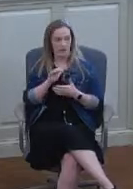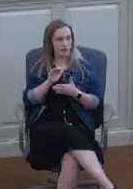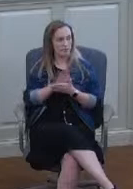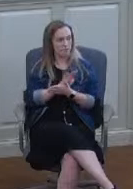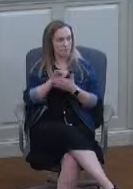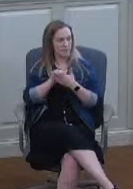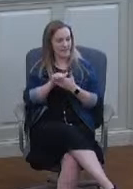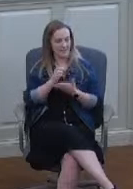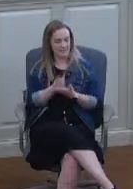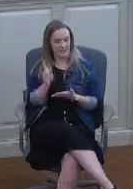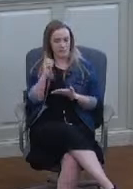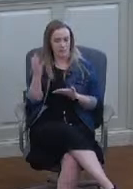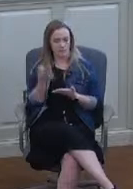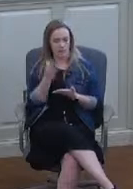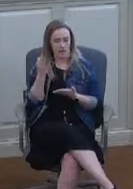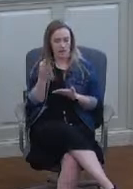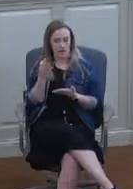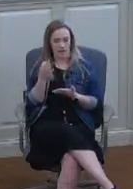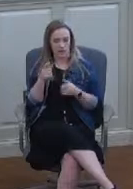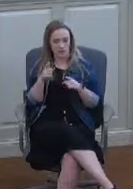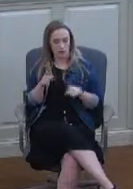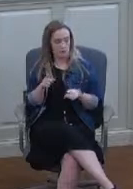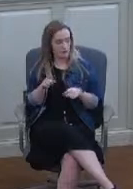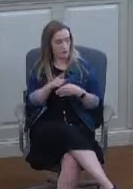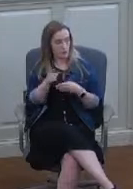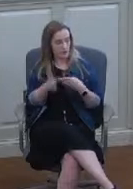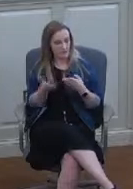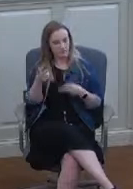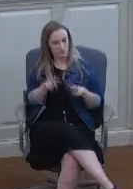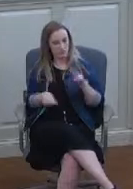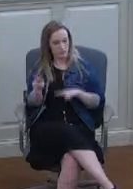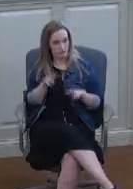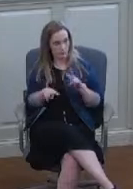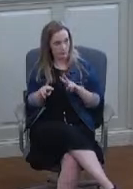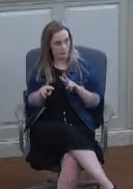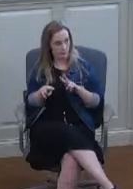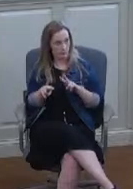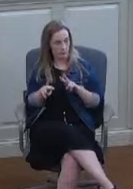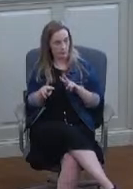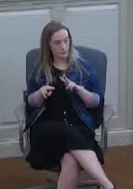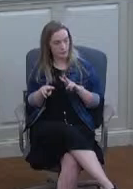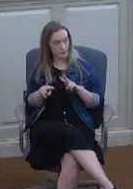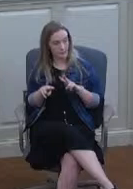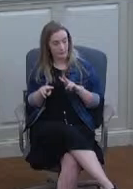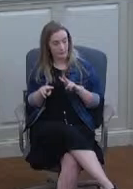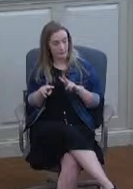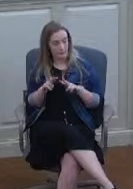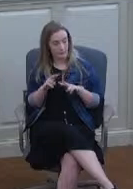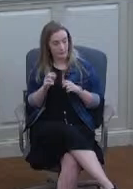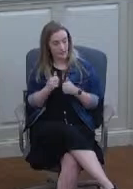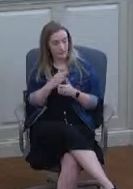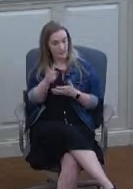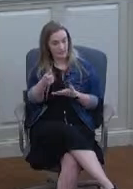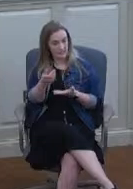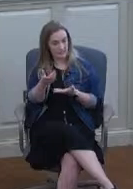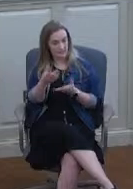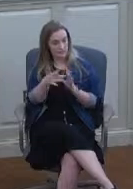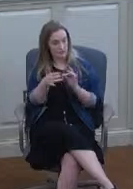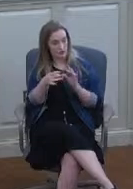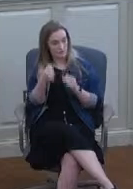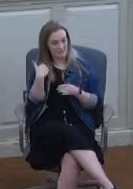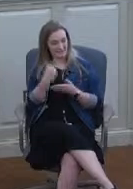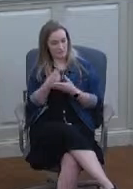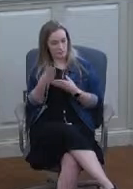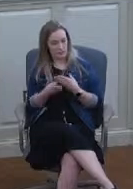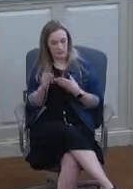Friday. We've had the chance over the weekend to review the enclosures that Mr. Hunter was referring to over the weekend as